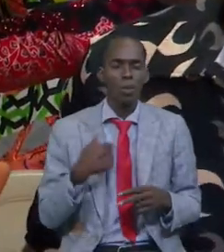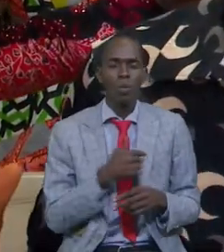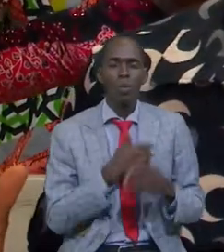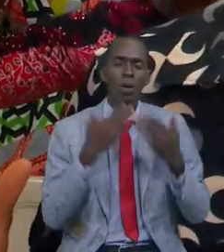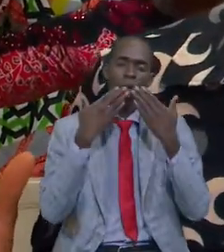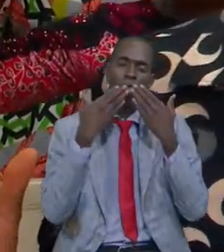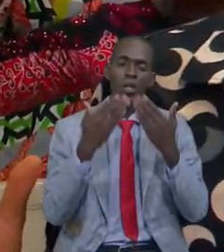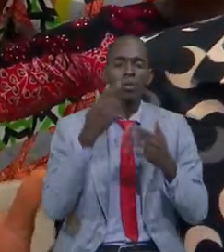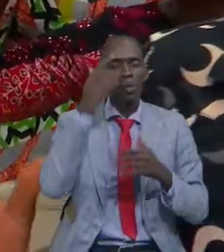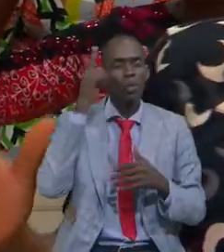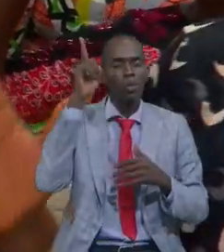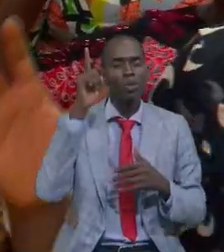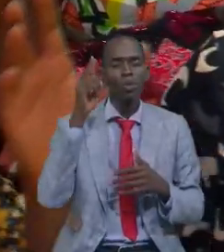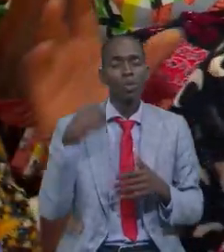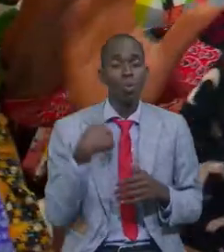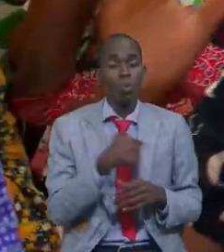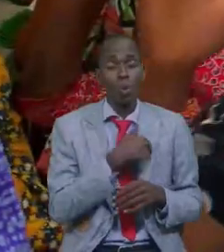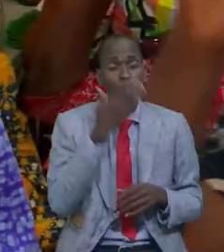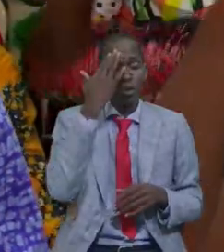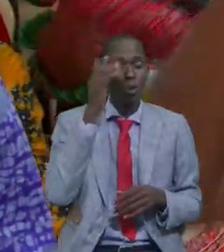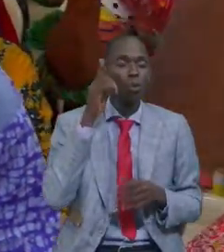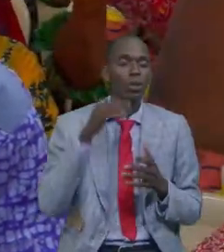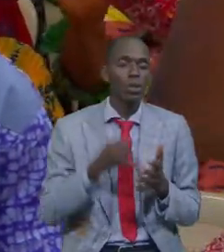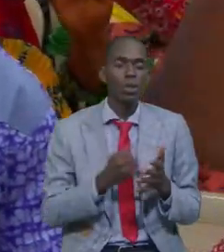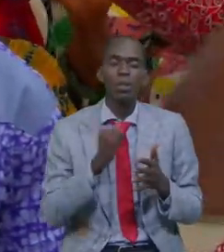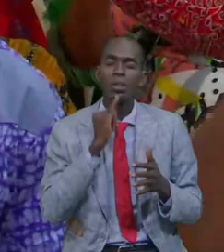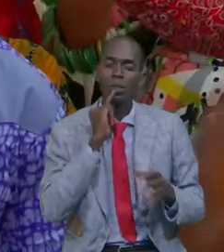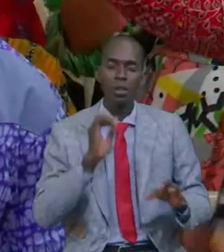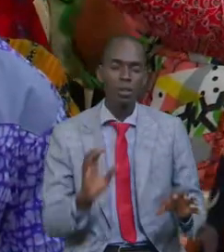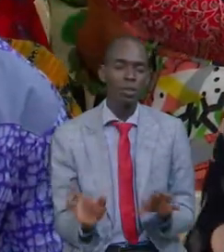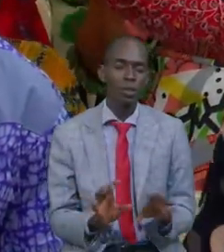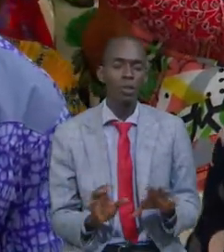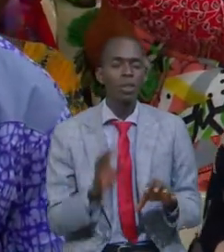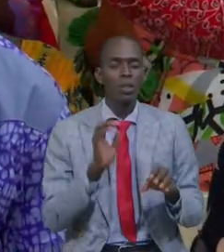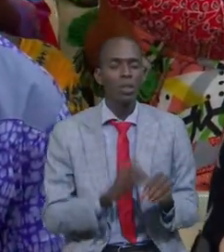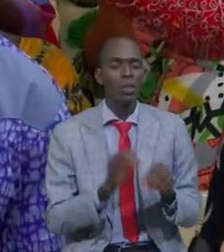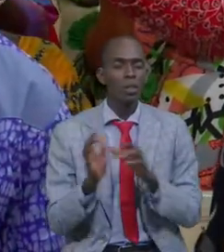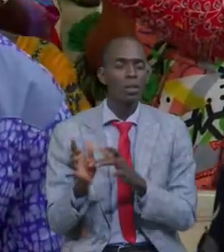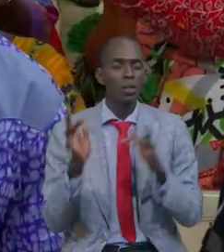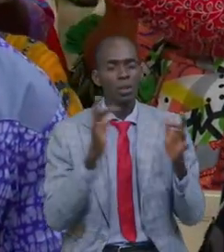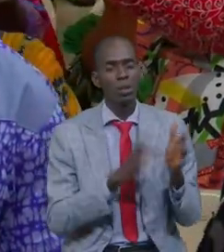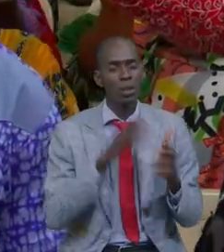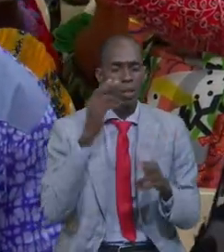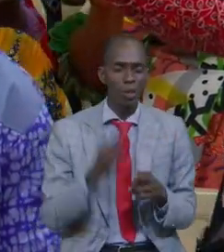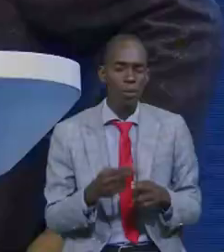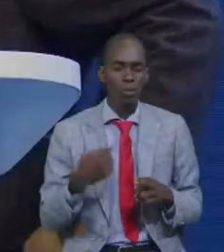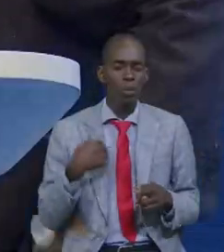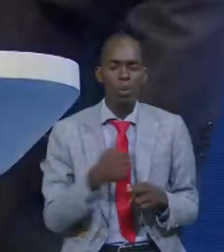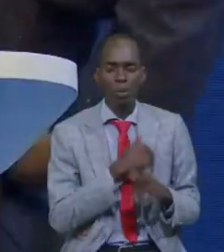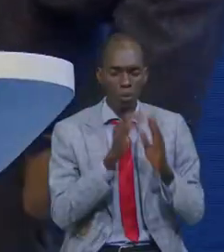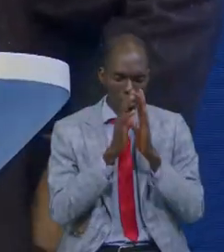Lord, because we know it is done. In Jesus' name